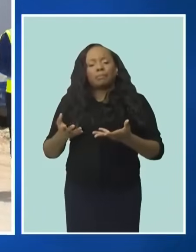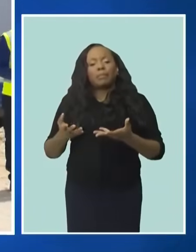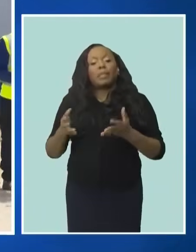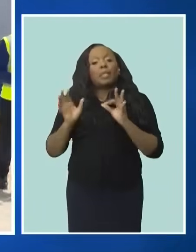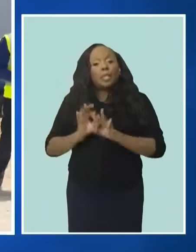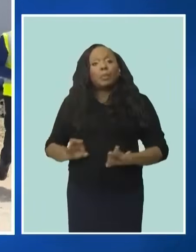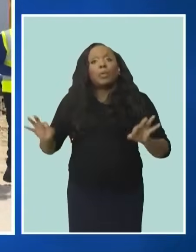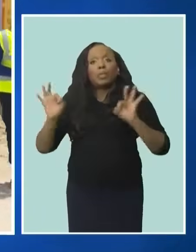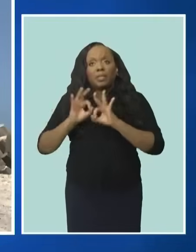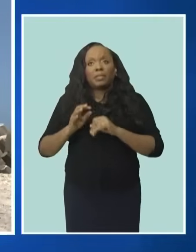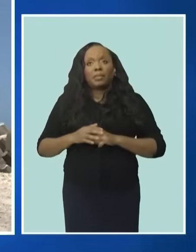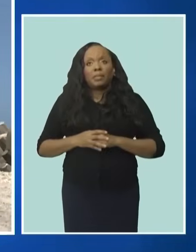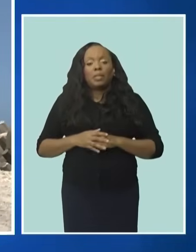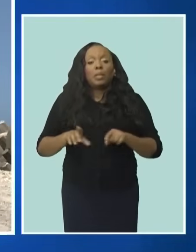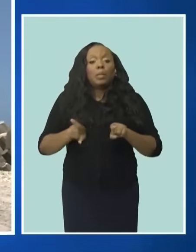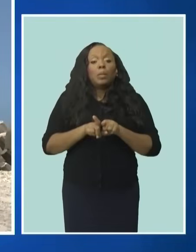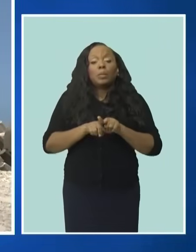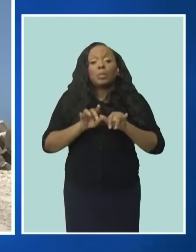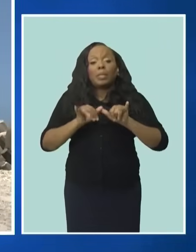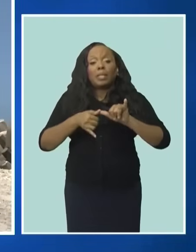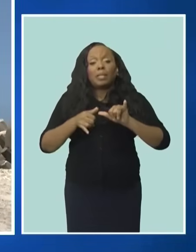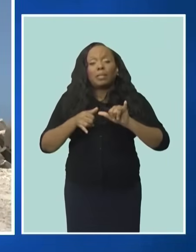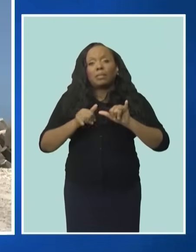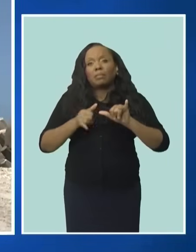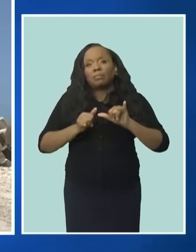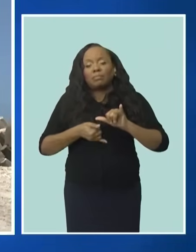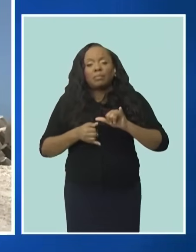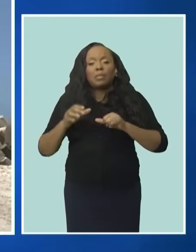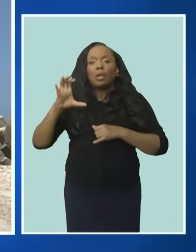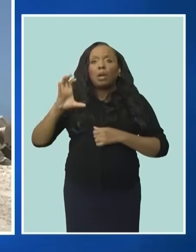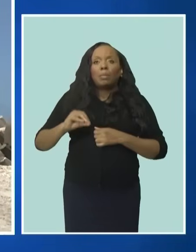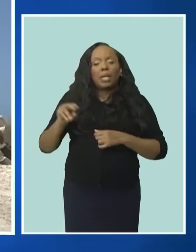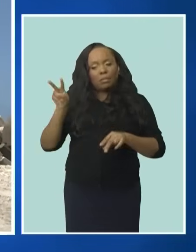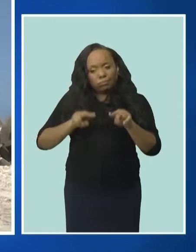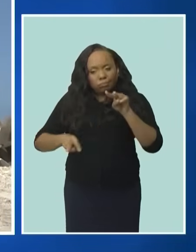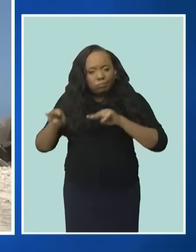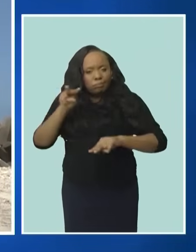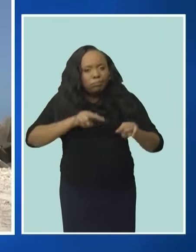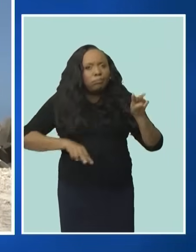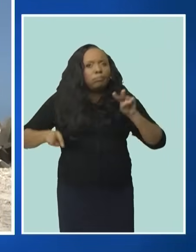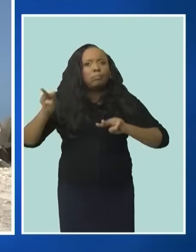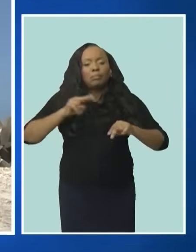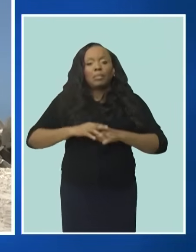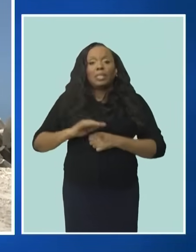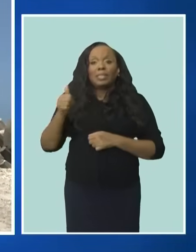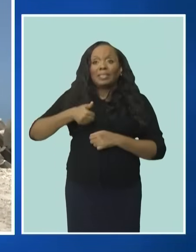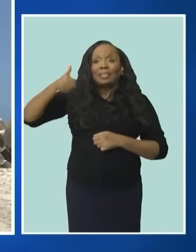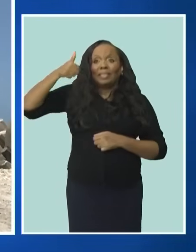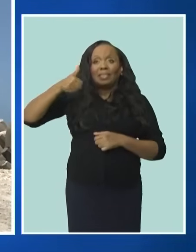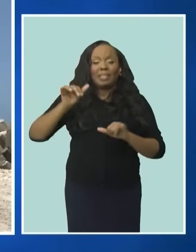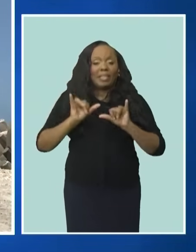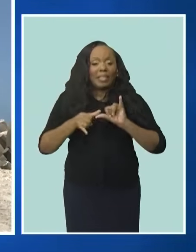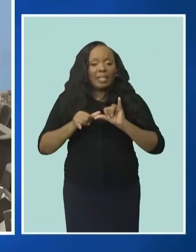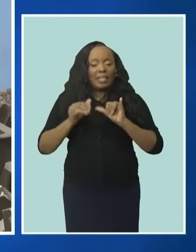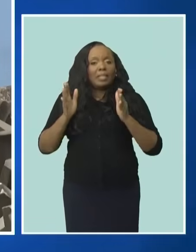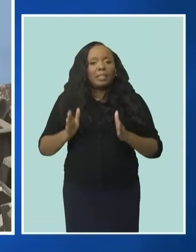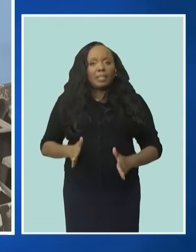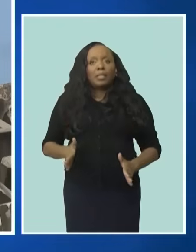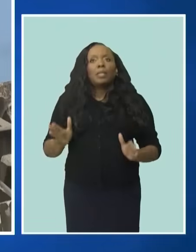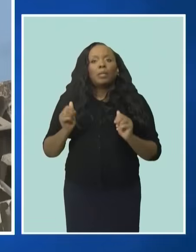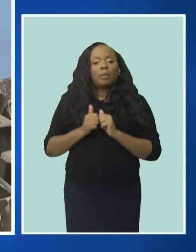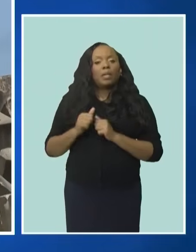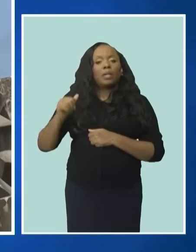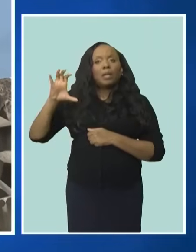engineering company with a wealth of experience in the area of breakwater restoration. Senior engineer with Beard and